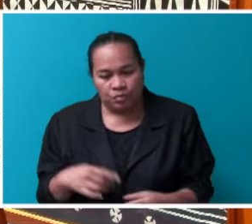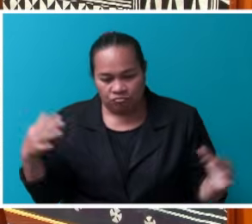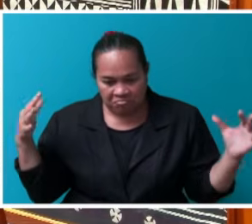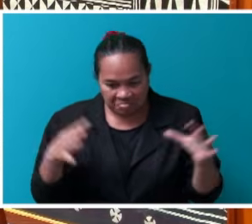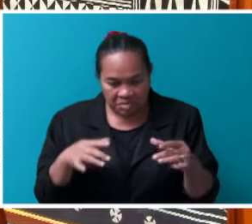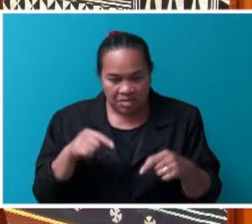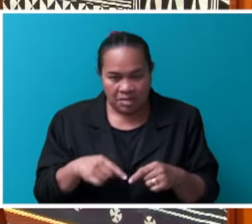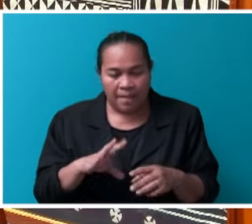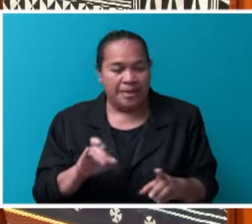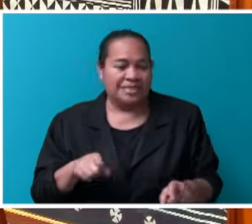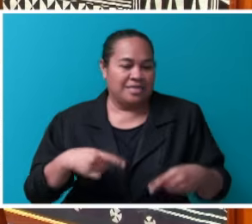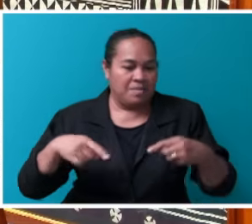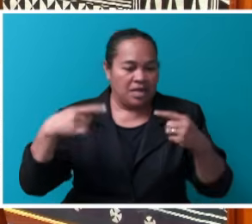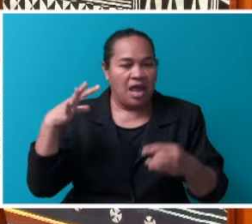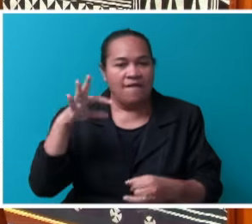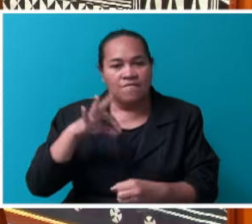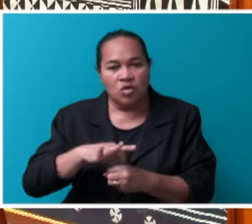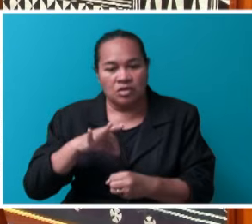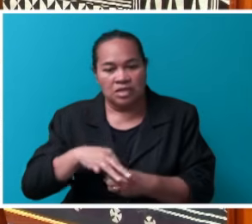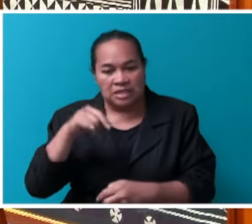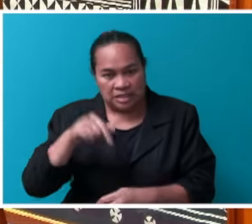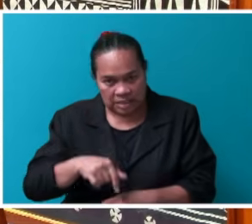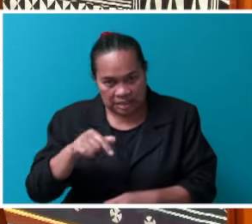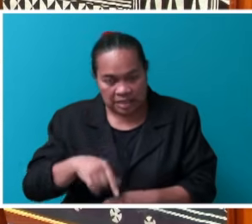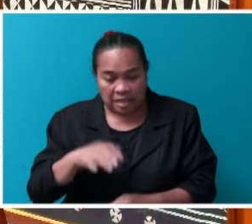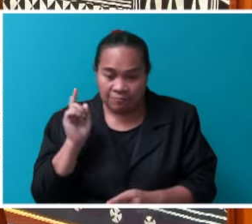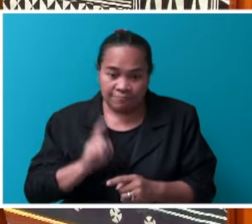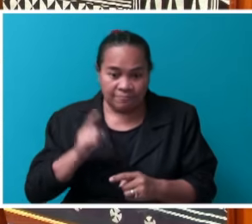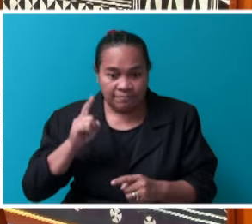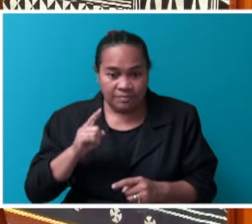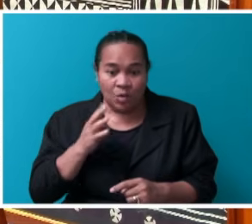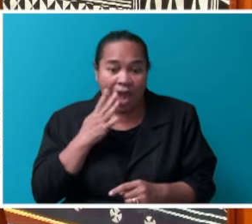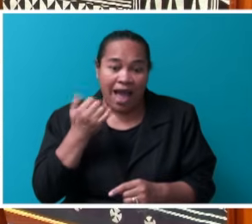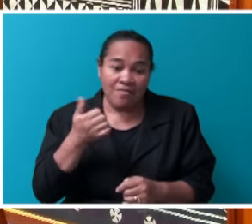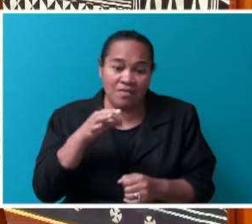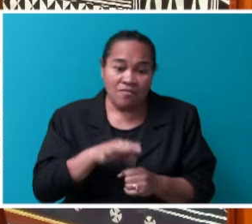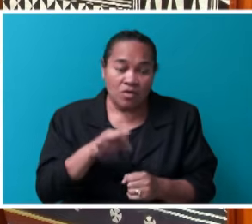Must be debated and voted upon by Parliament immediately after the vote on the